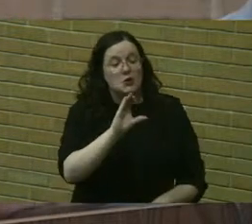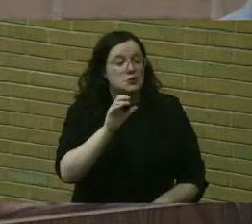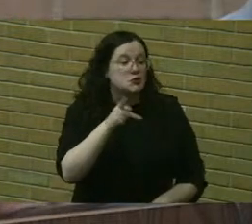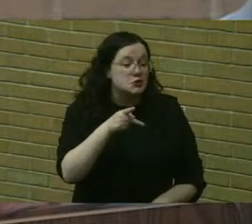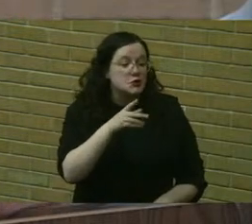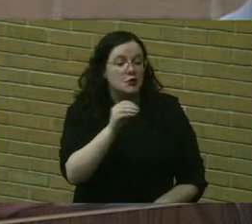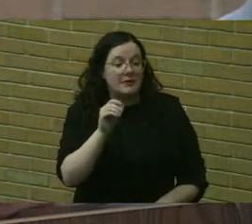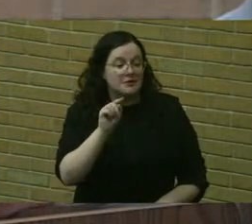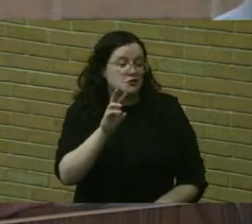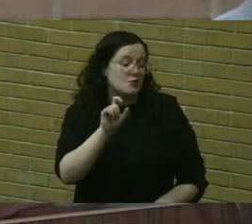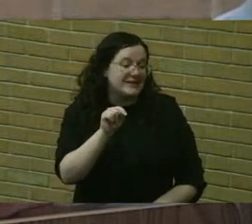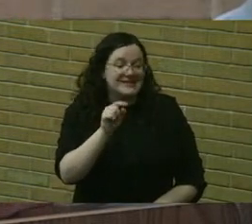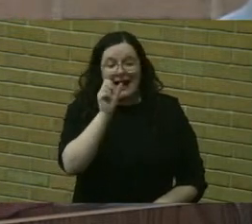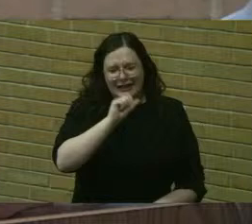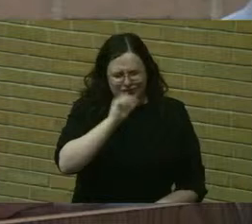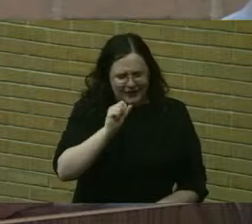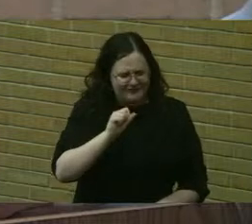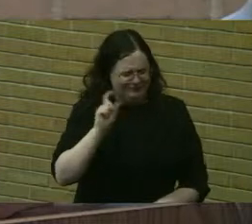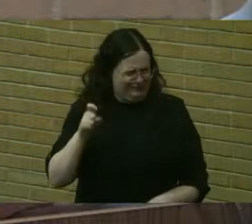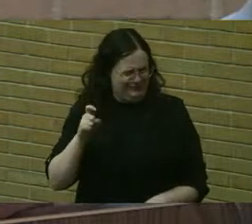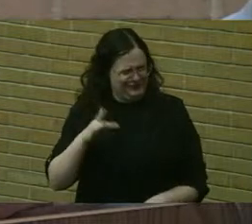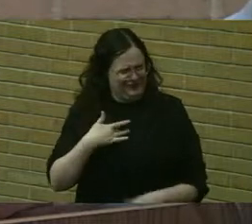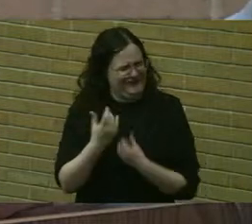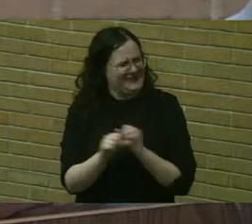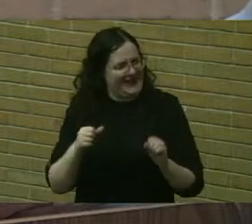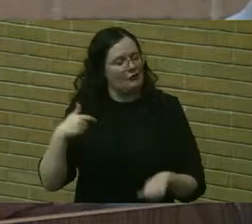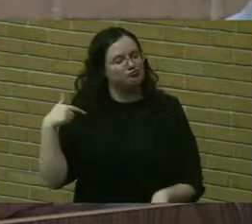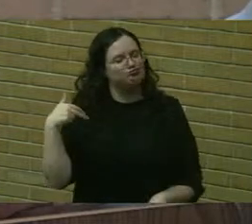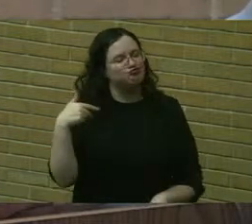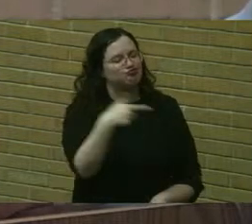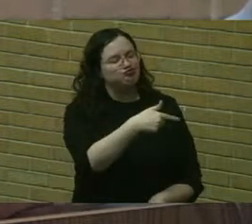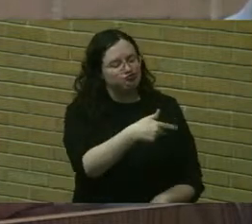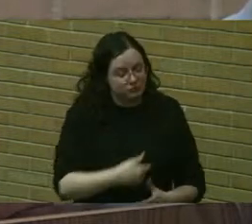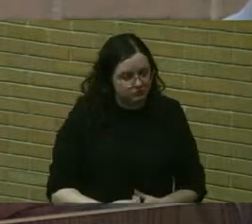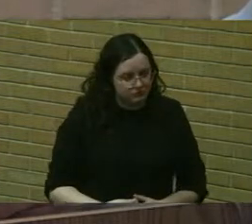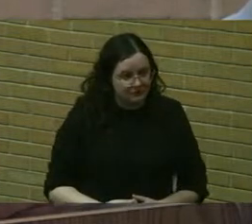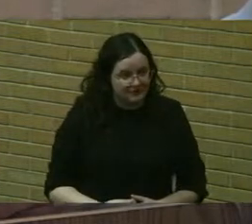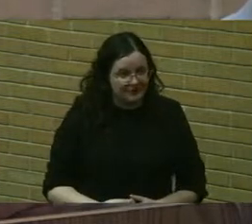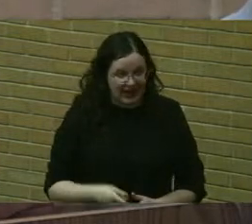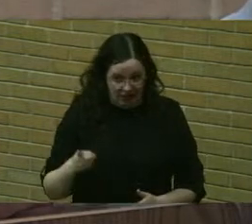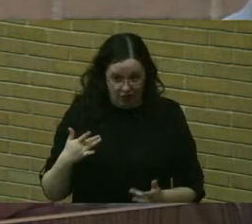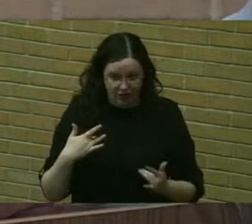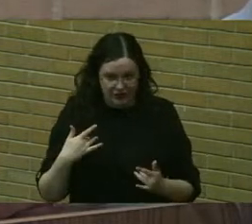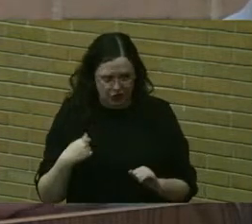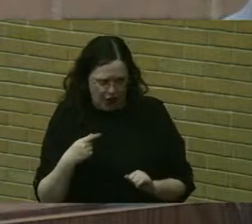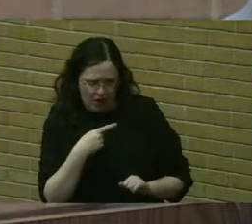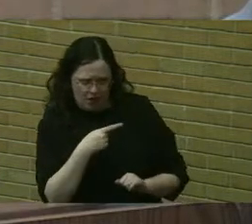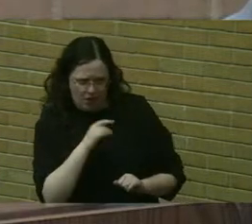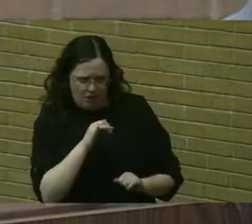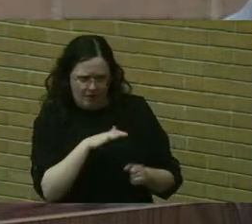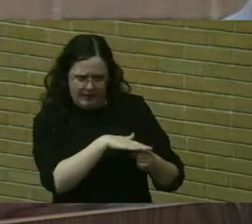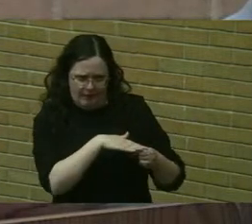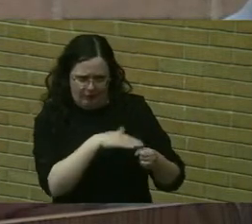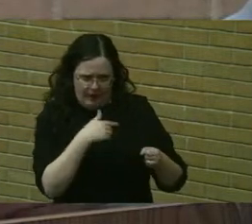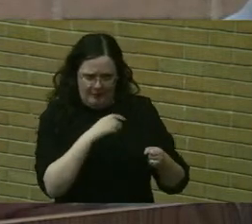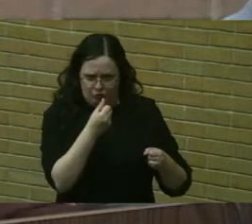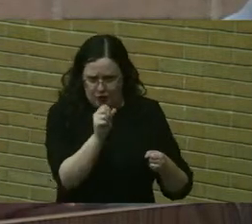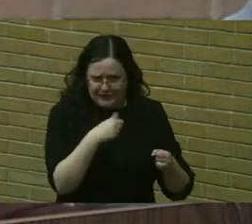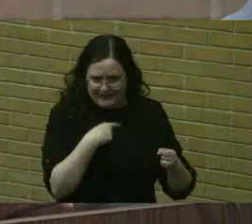wherever they want to go. They shouldn't have to worry about avoiding the